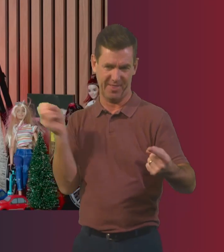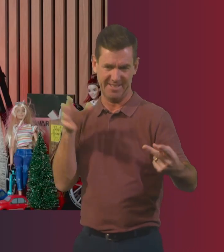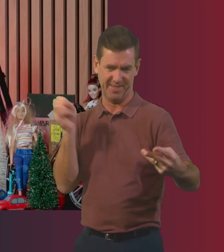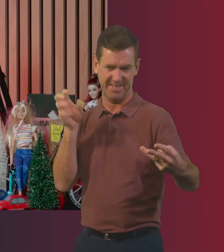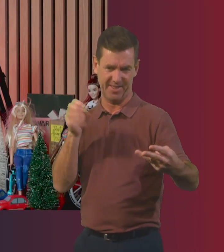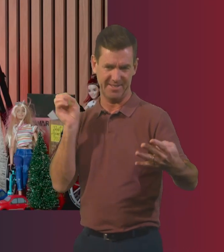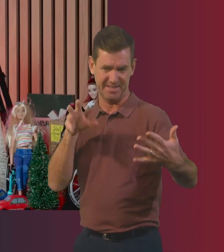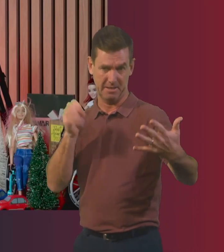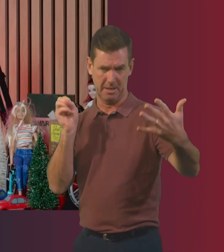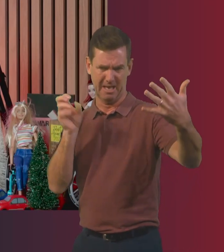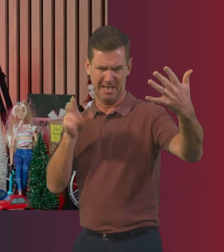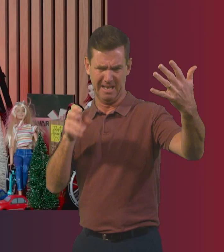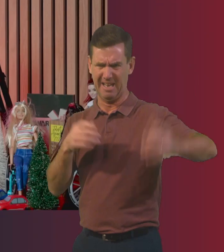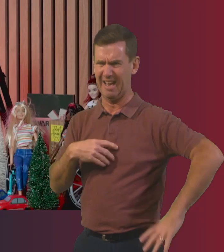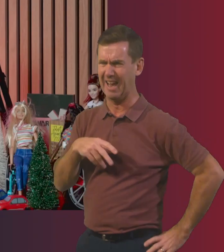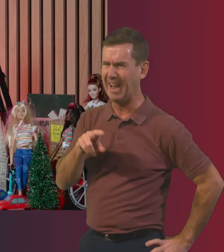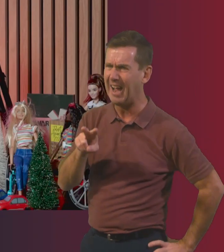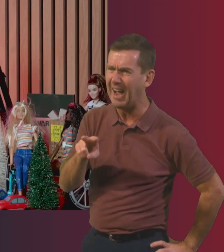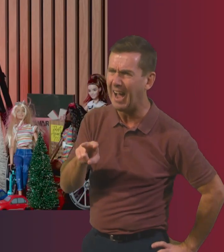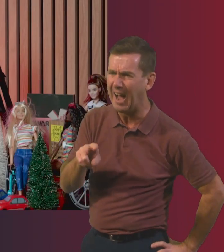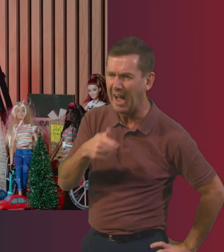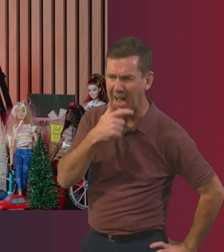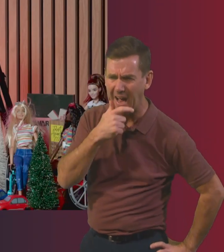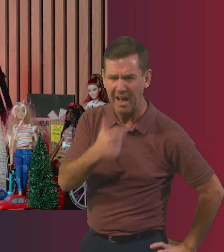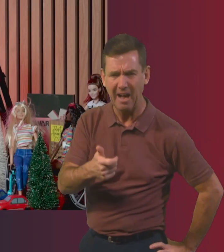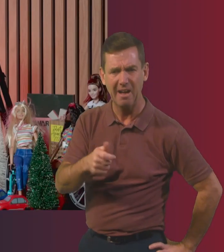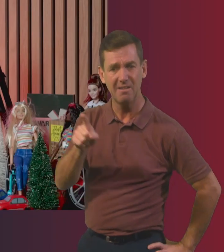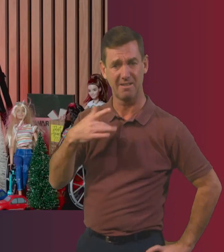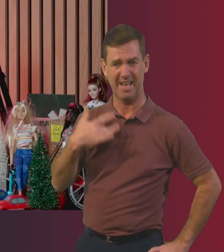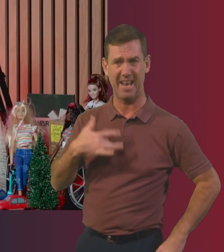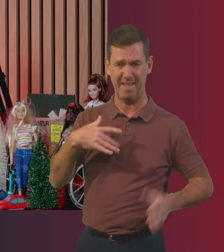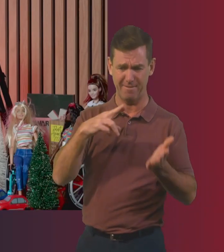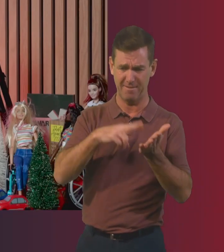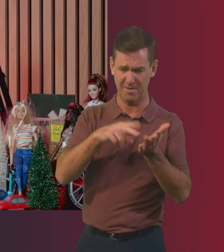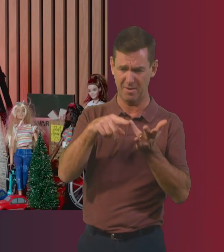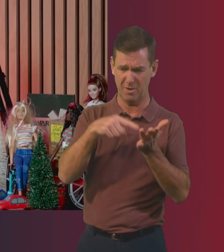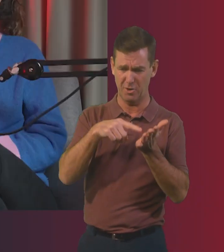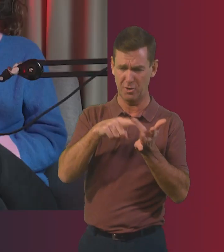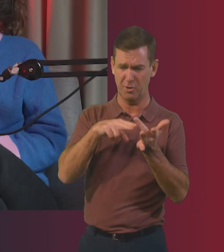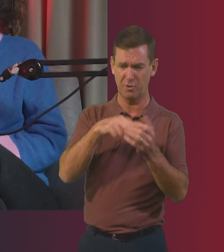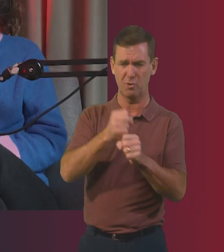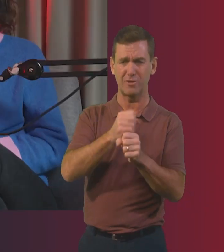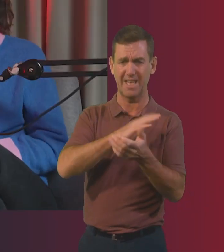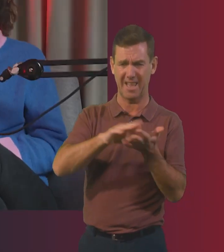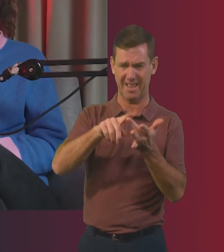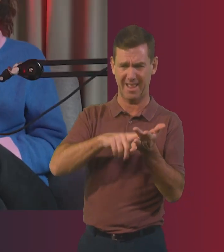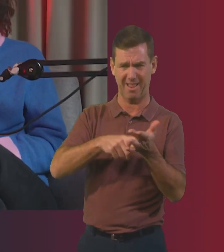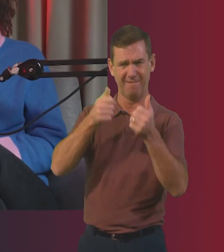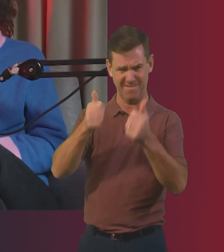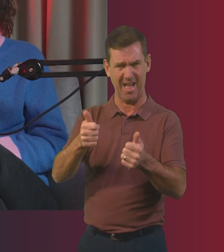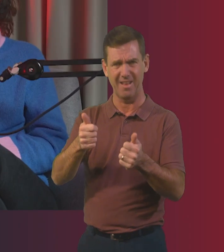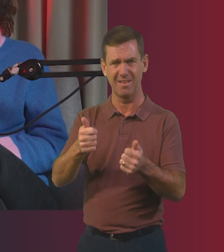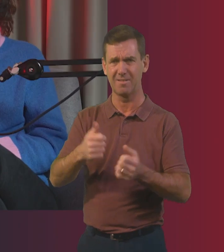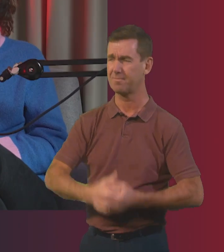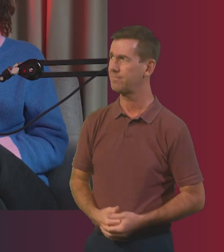some ingredient. And I'm like, we don't all live in Notting Hill. Like, give us a break. There was Yeah. something on Yeah. TV. It's like, this is so easy to